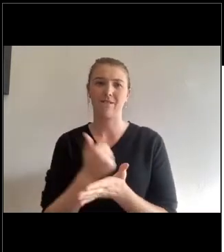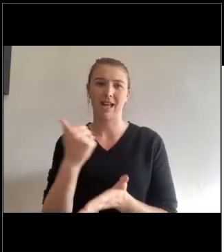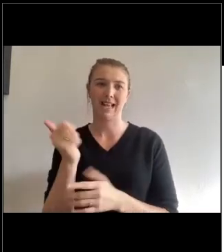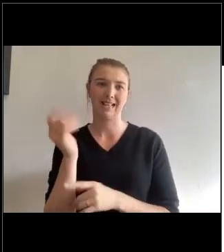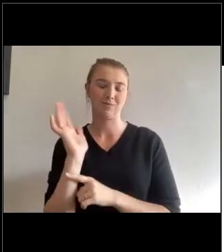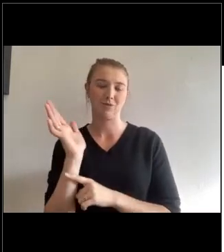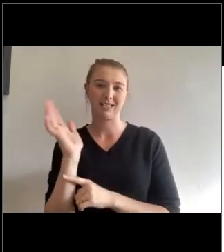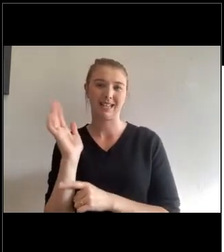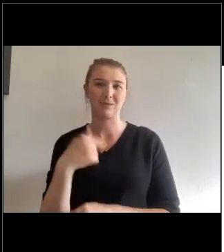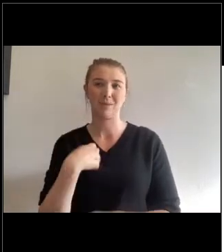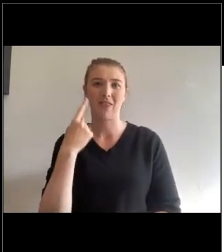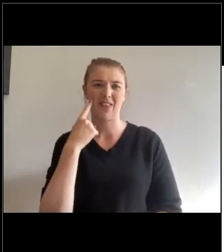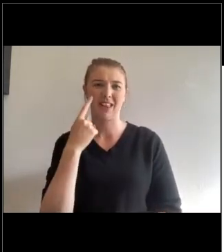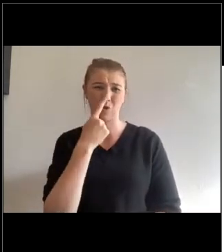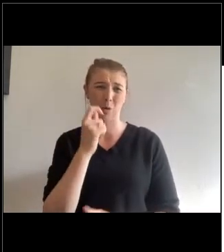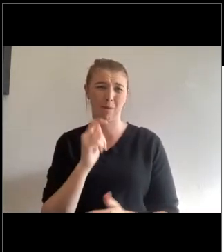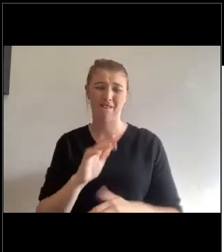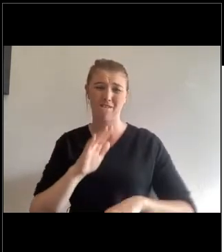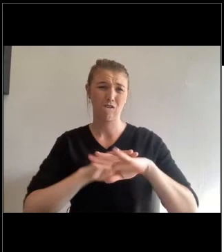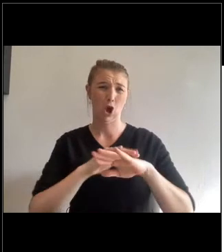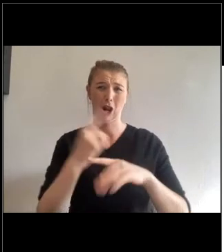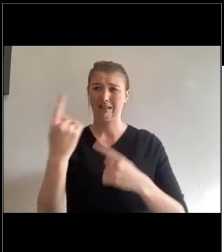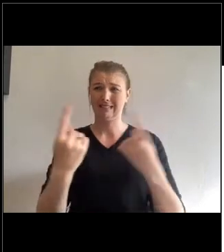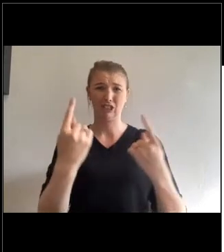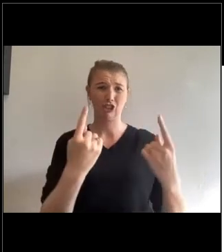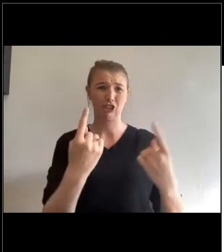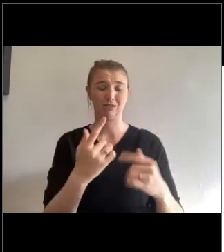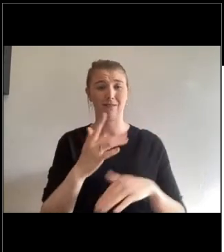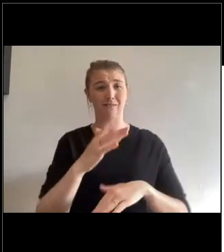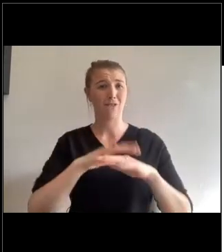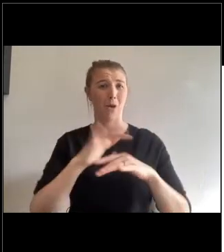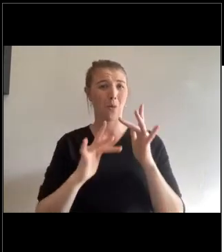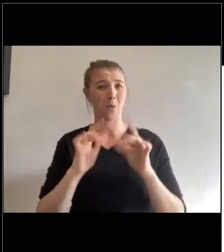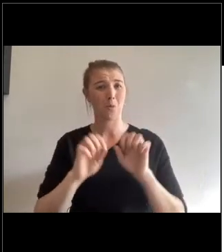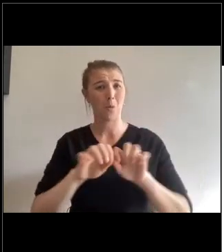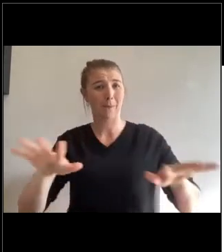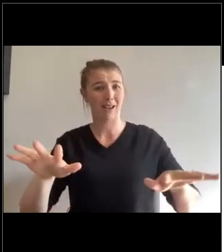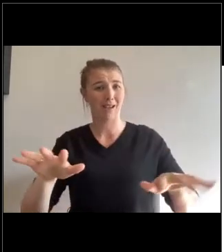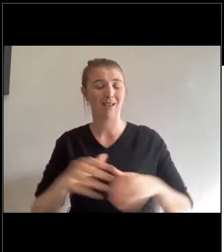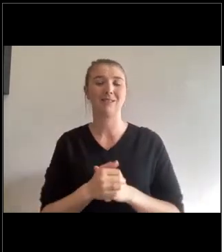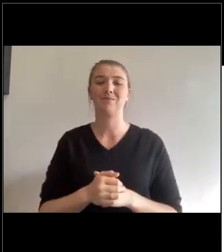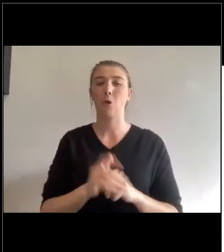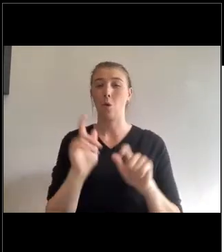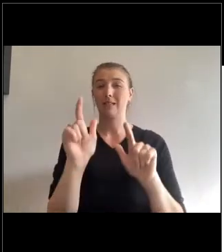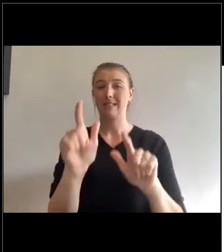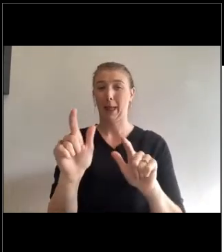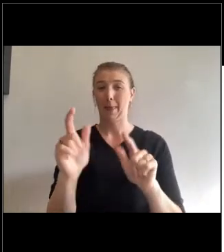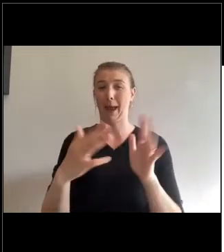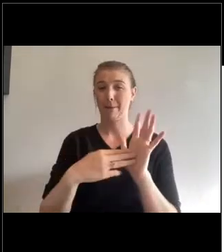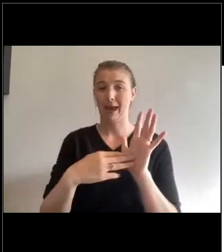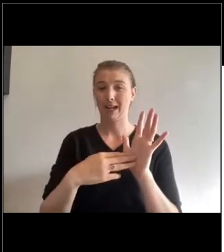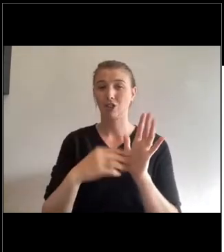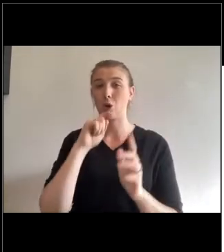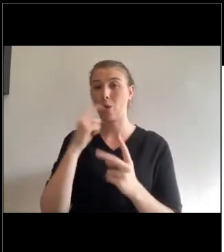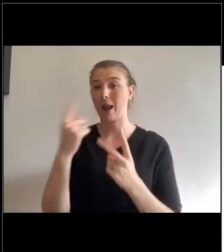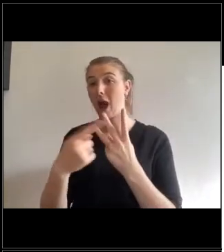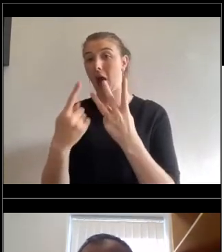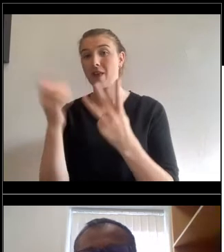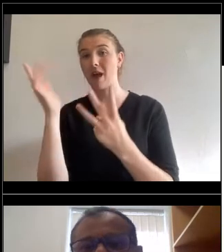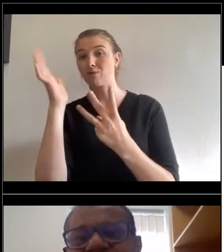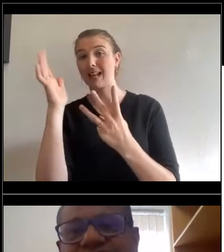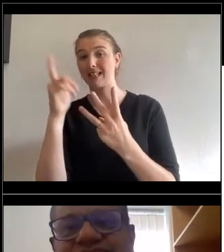of them could have been a full webinar in and of themselves. So thank you for joining us, and stay there for now. We will get everybody back on camera as well. Those